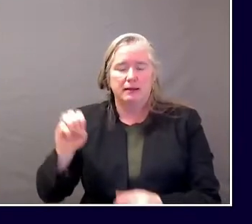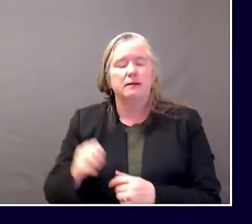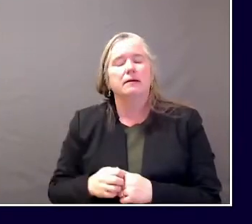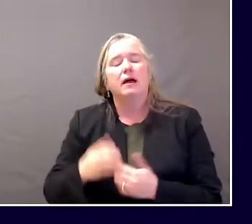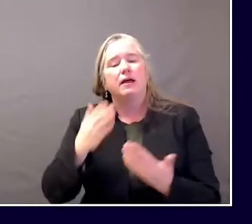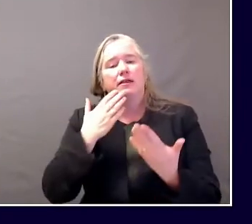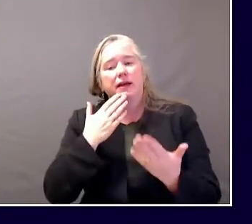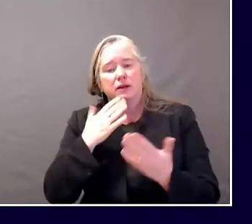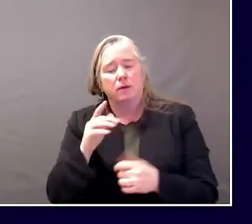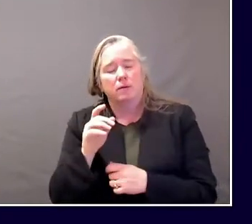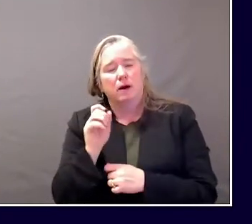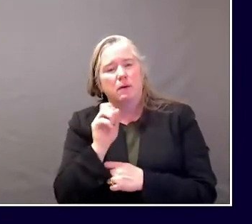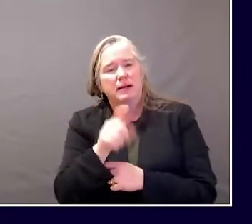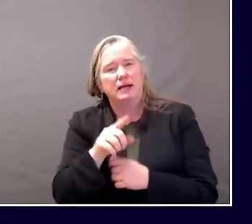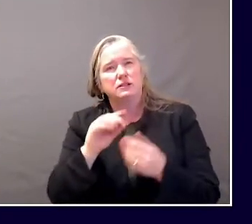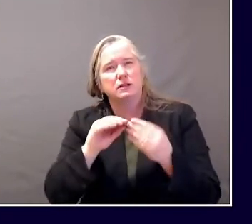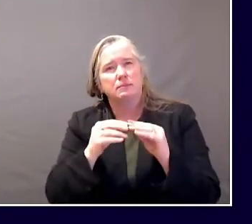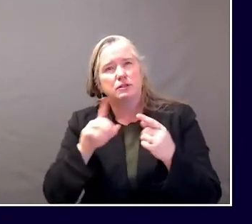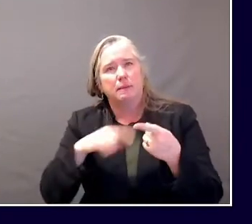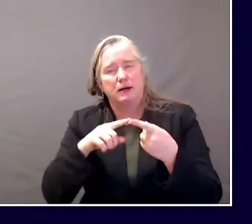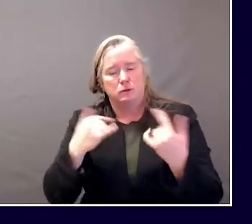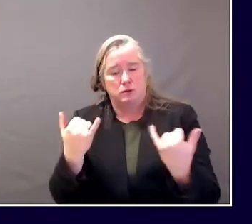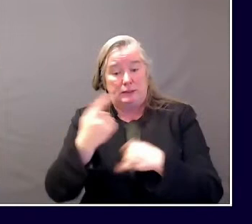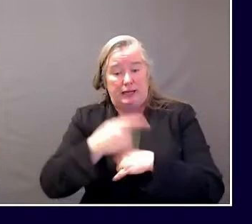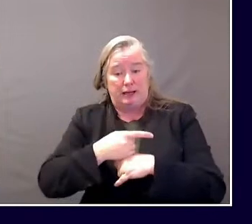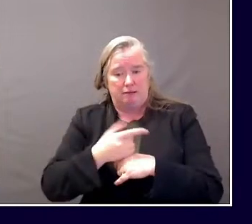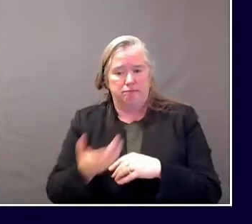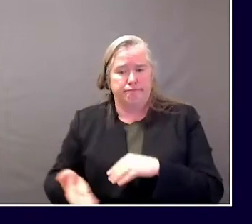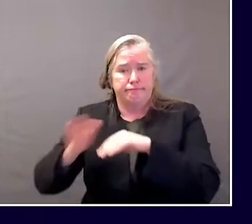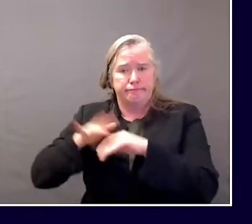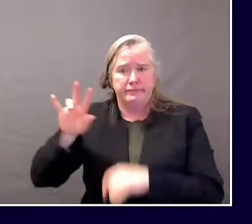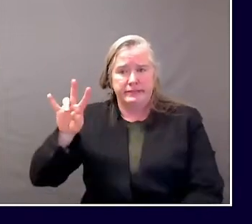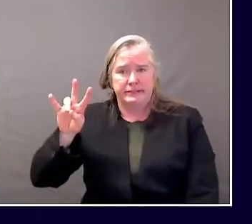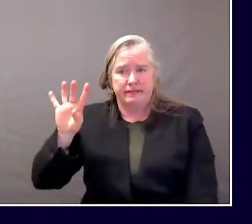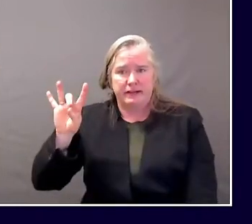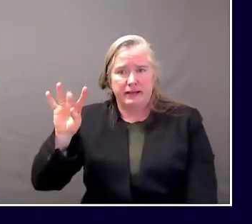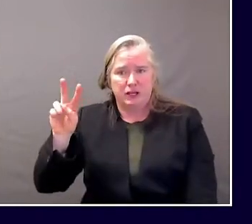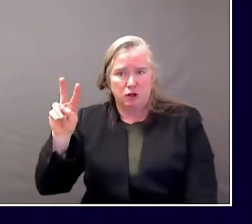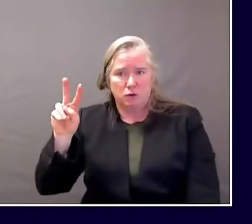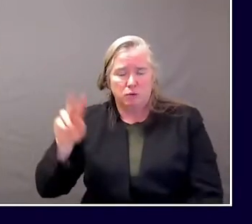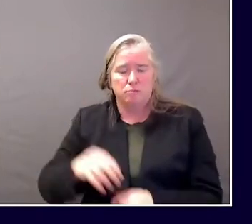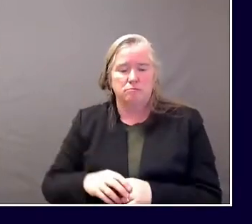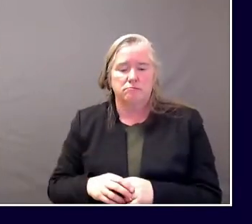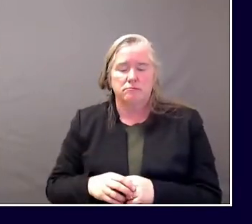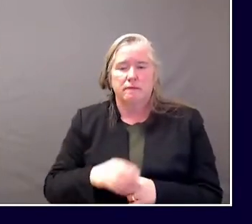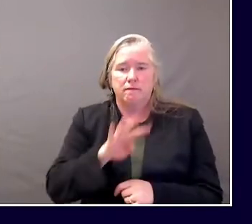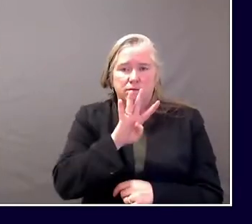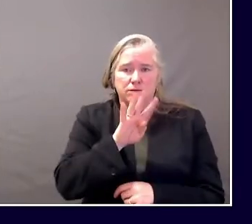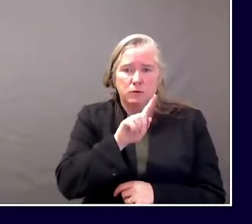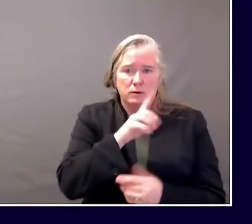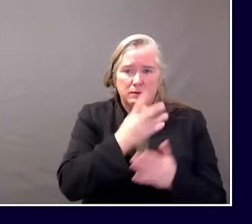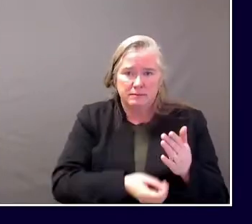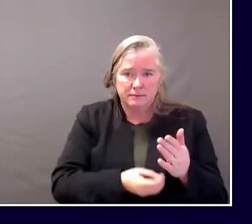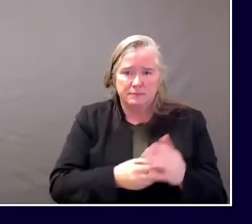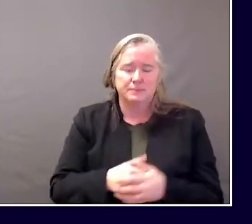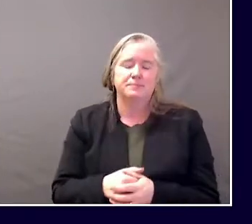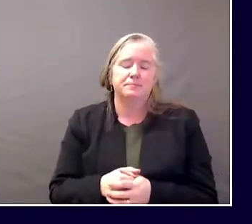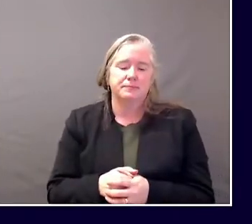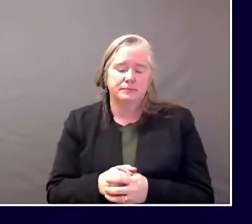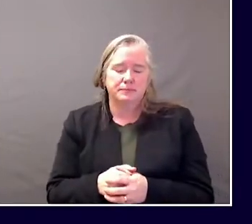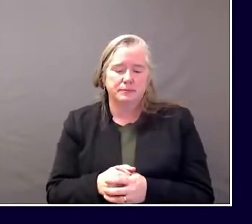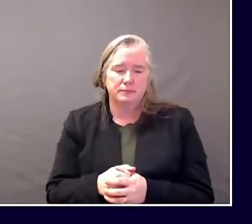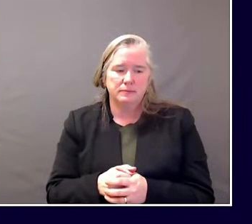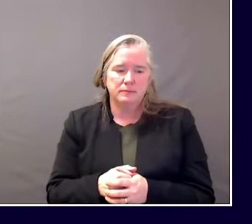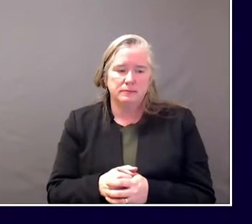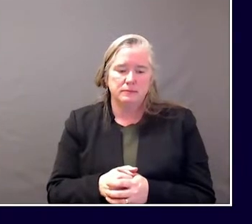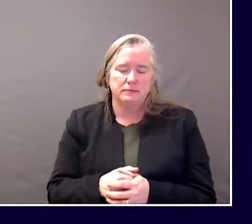to the numbers from today again. And, you know, I kind of echo what was said earlier about people being confused about the numbers, and we